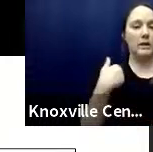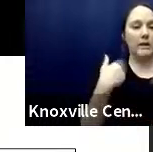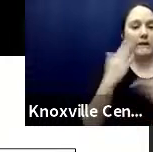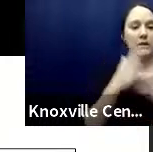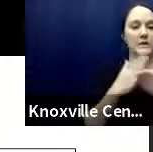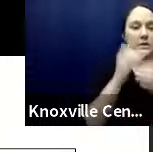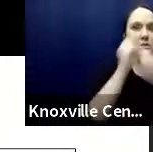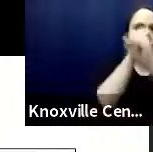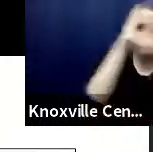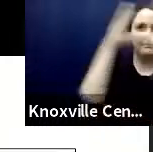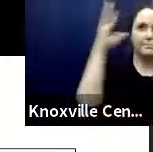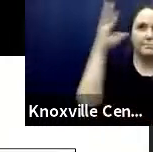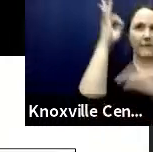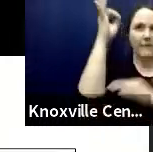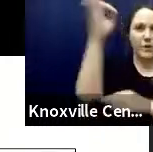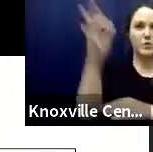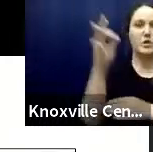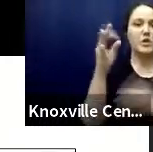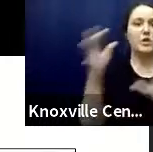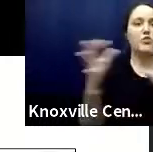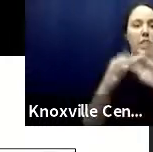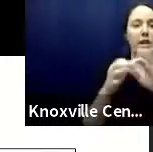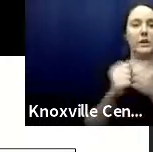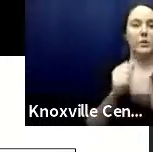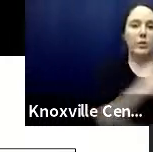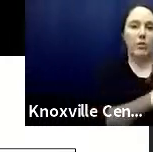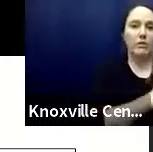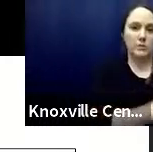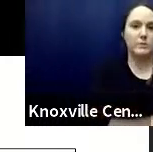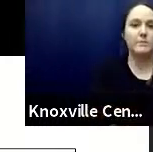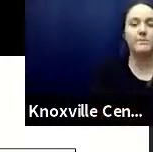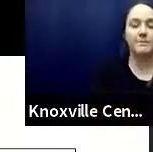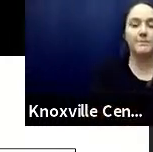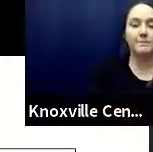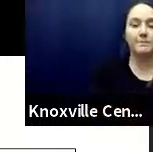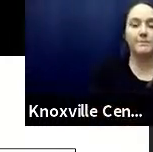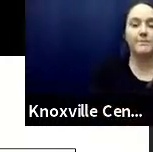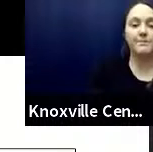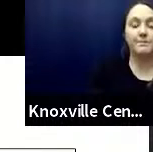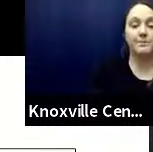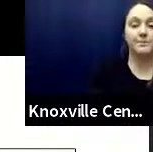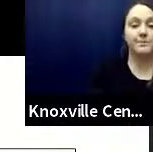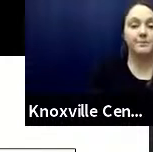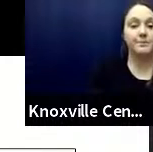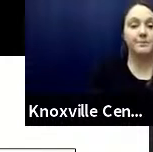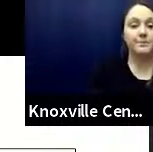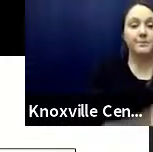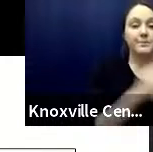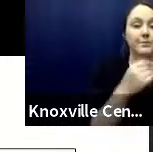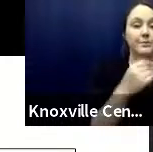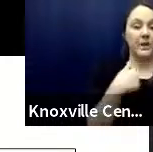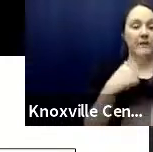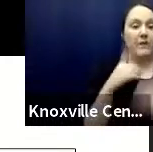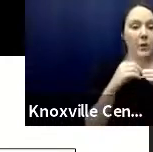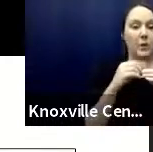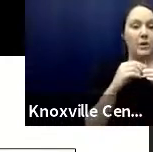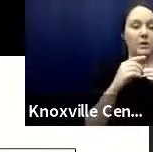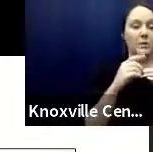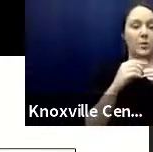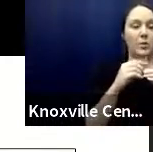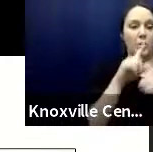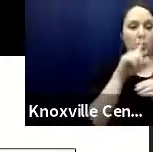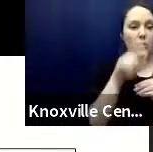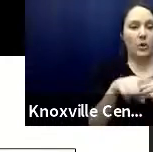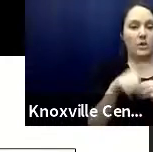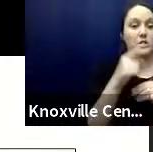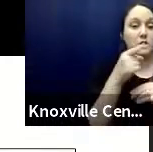of what the future holds related to hospitalizations. And I had one more question for either you or